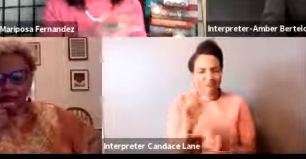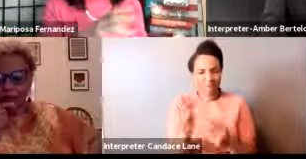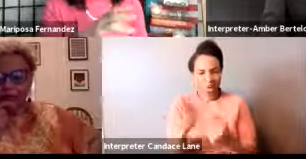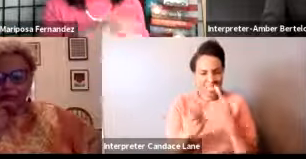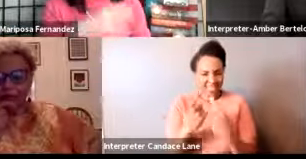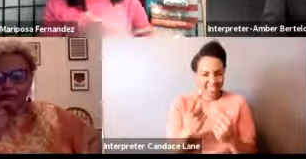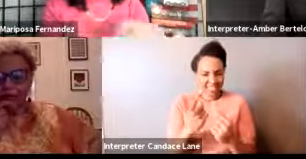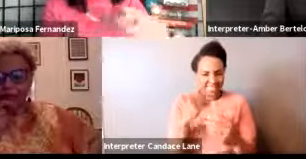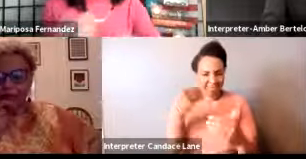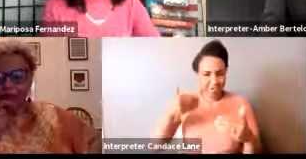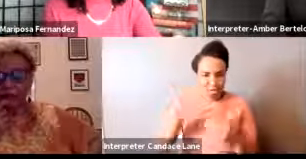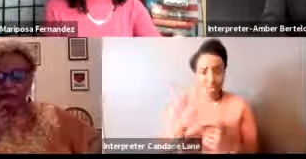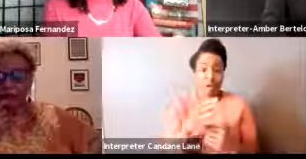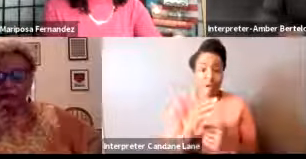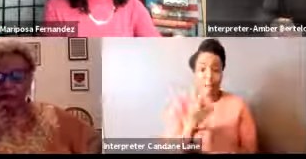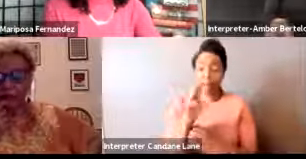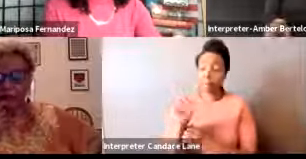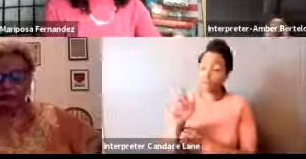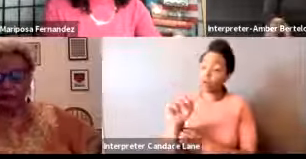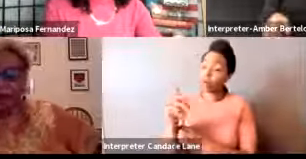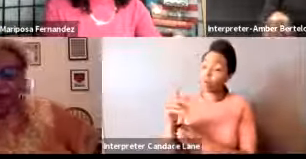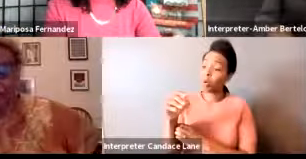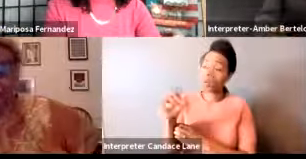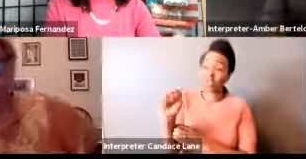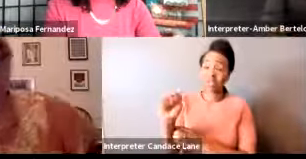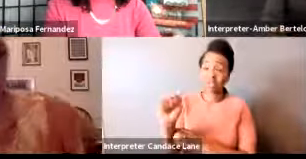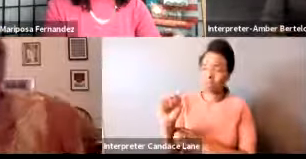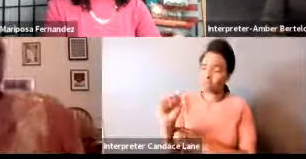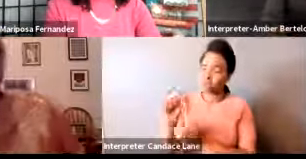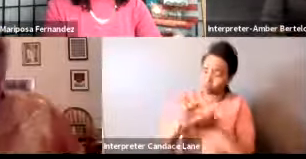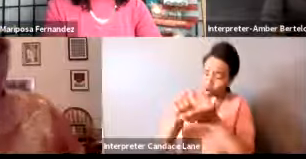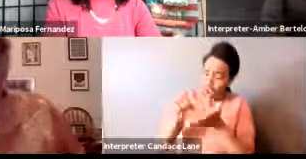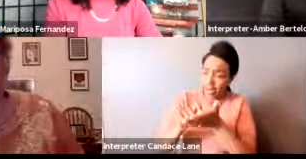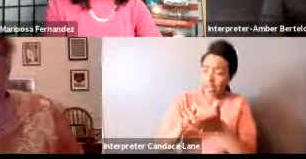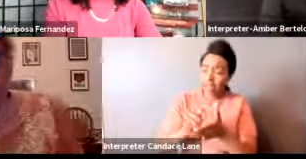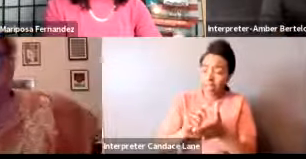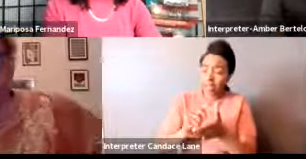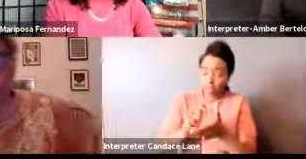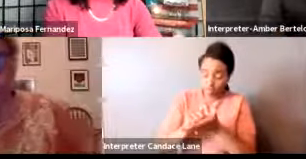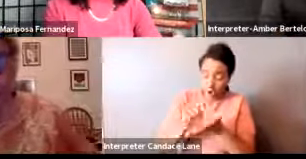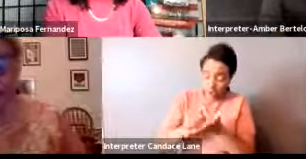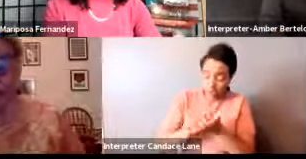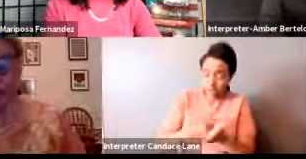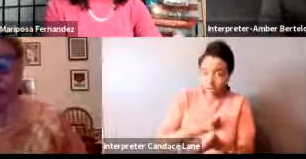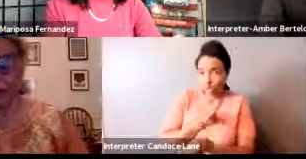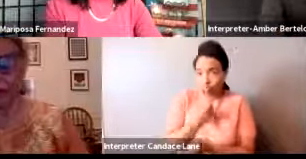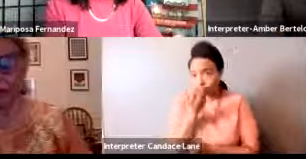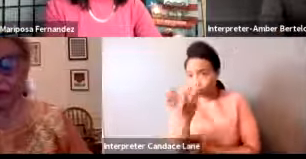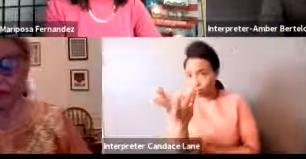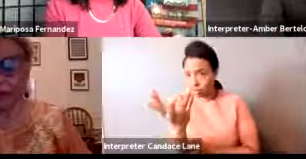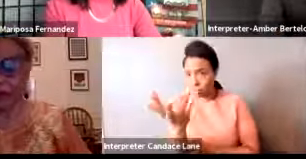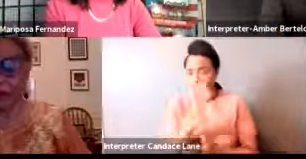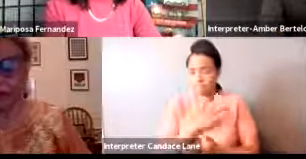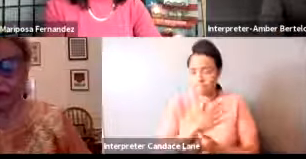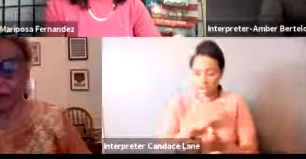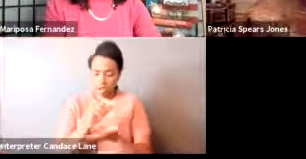How I move from writing to sharing my work. Writing to sharing, and from the same person